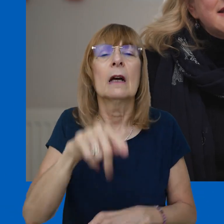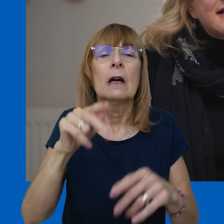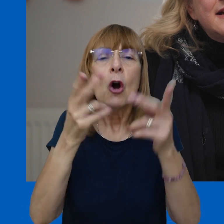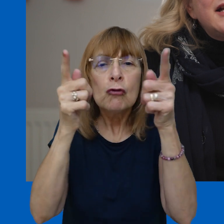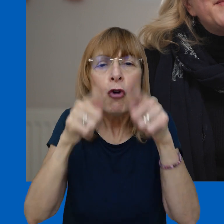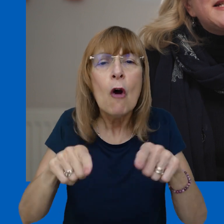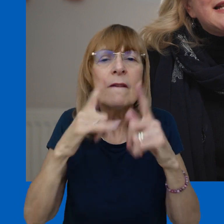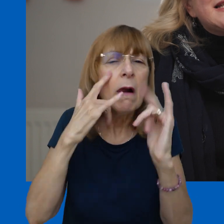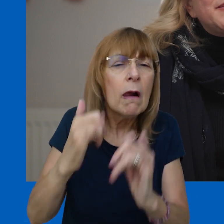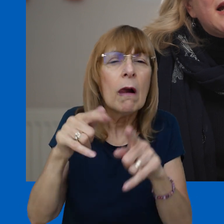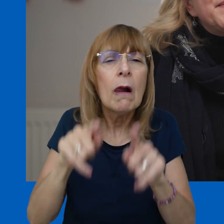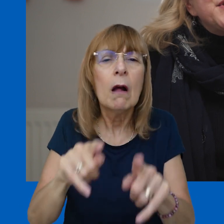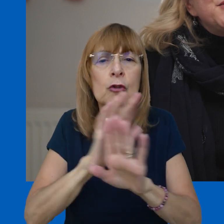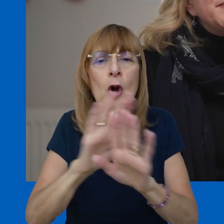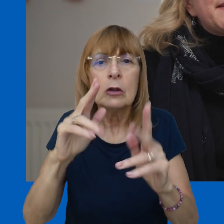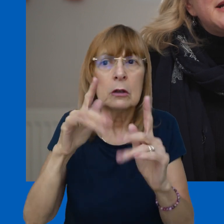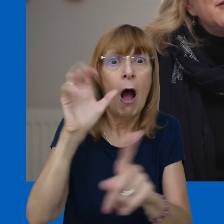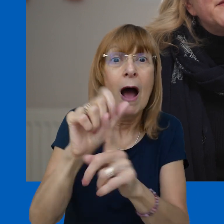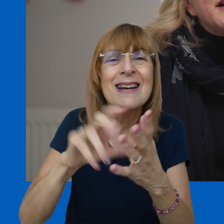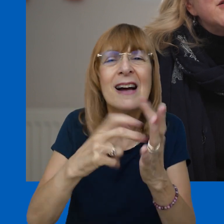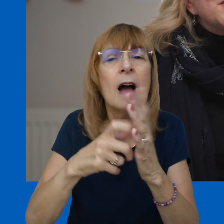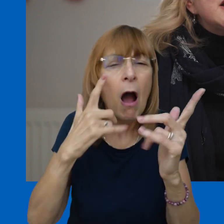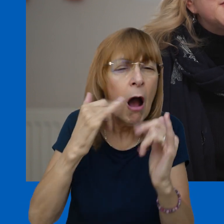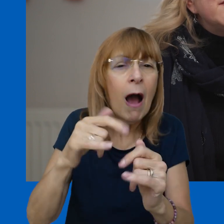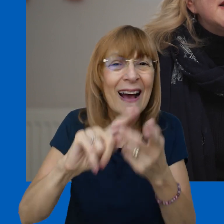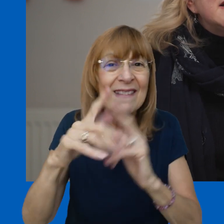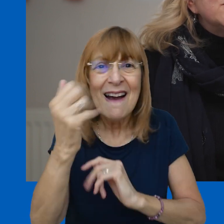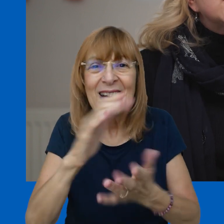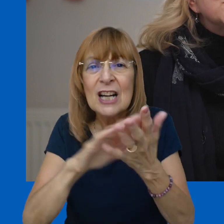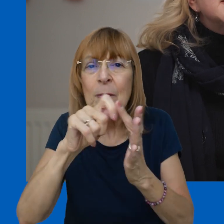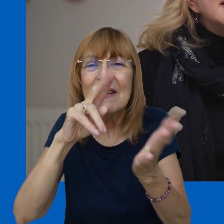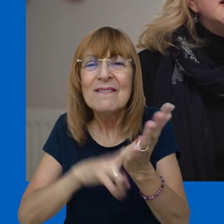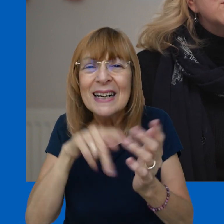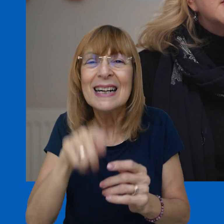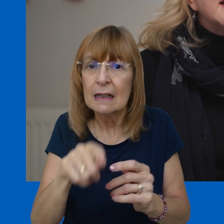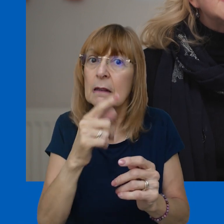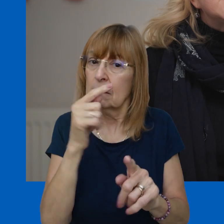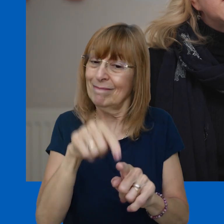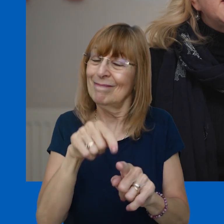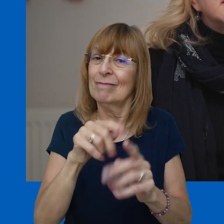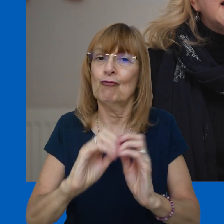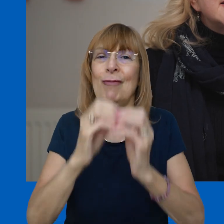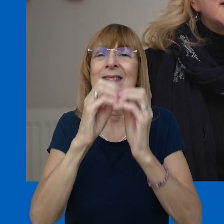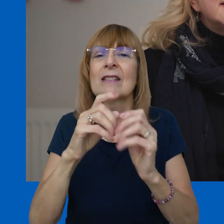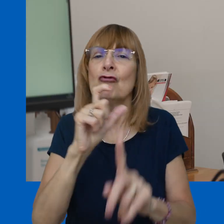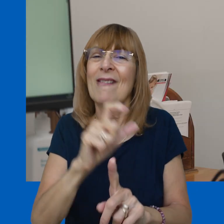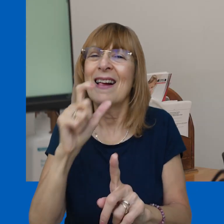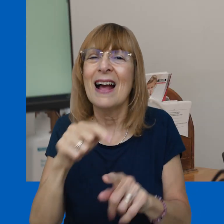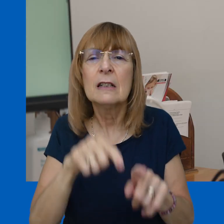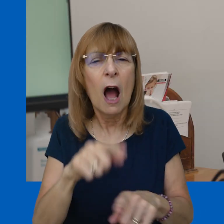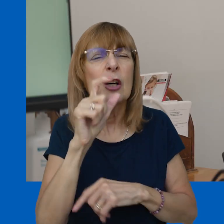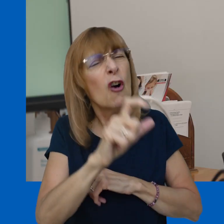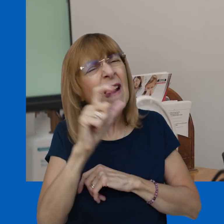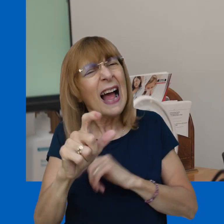for cancer, but a test to pick up the human papillomavirus or HPV, which causes nearly all cases of cervical cancer.